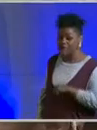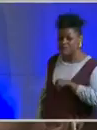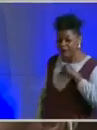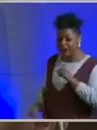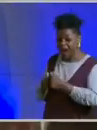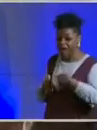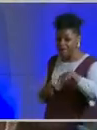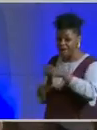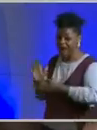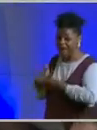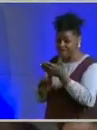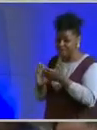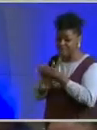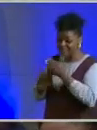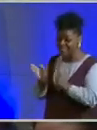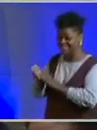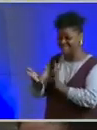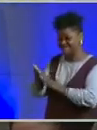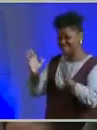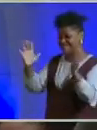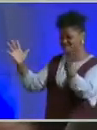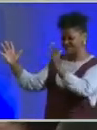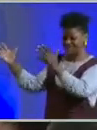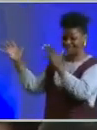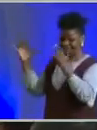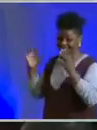give them a big round of applause.